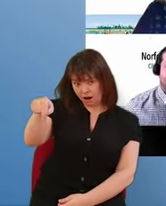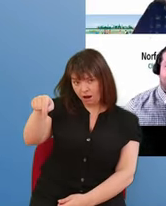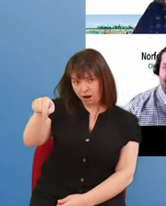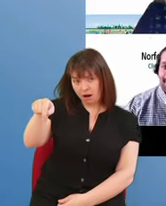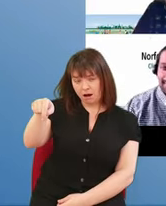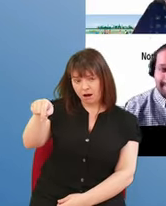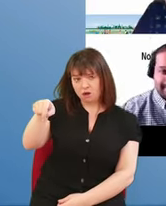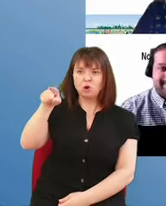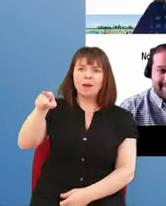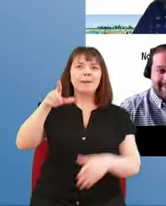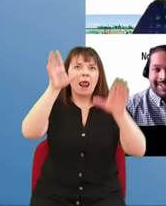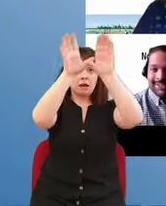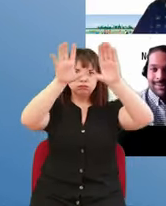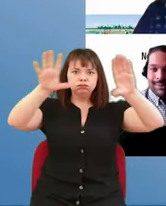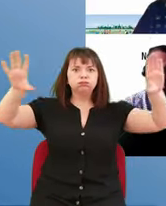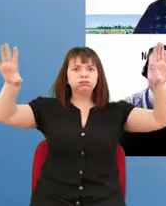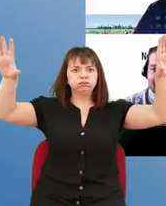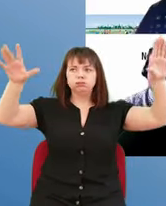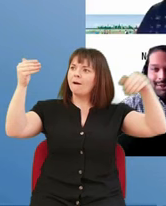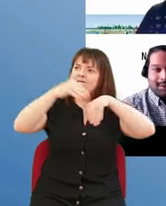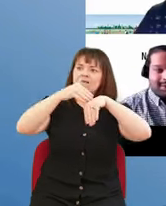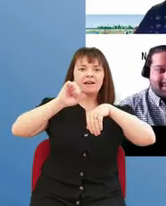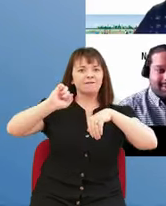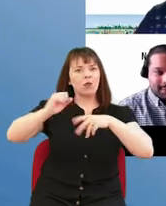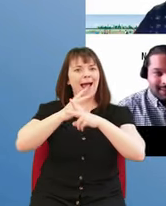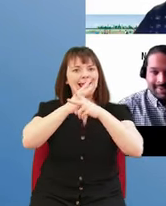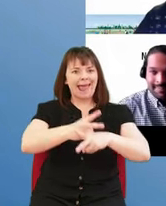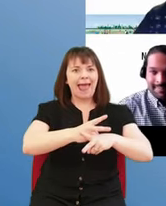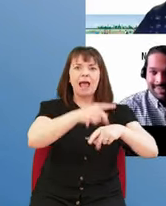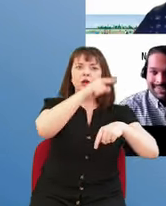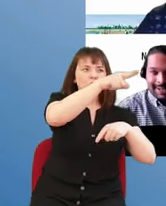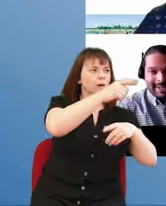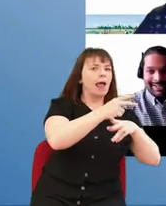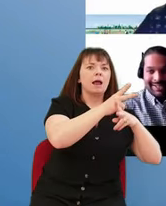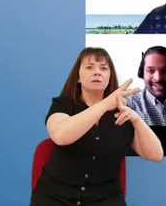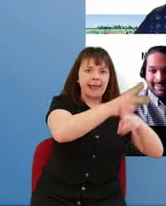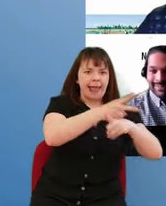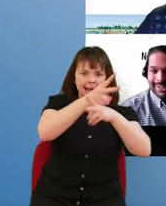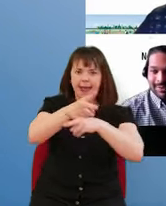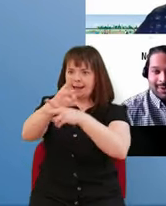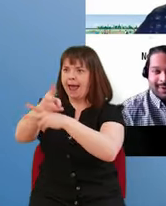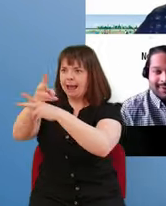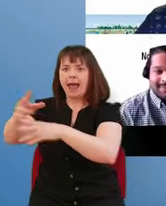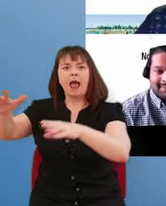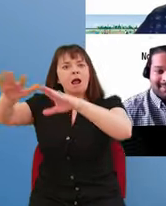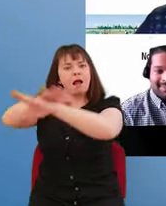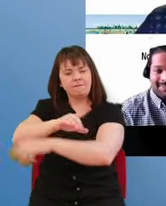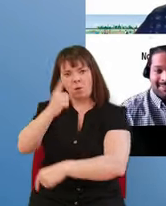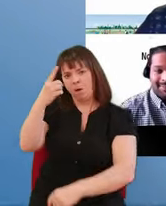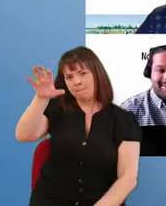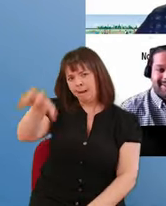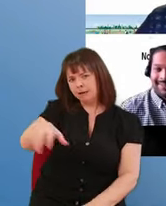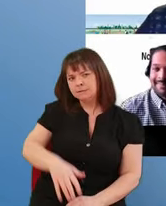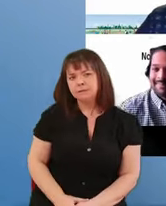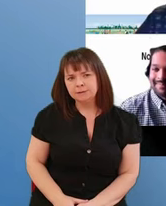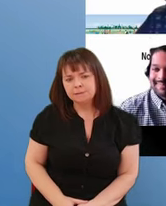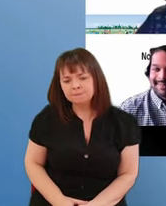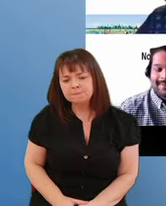quite exponentially. So I'll stop there. Tracy, I can see your hand up, but Diane, didn't know if you wanted to back me up on this